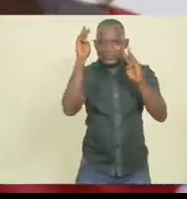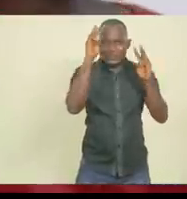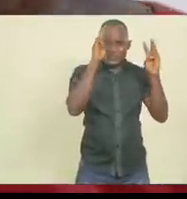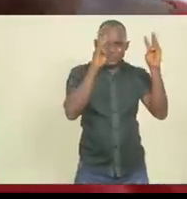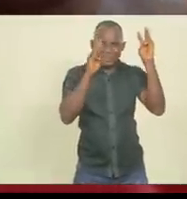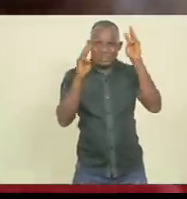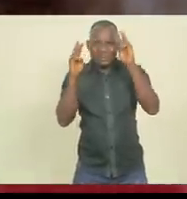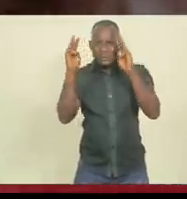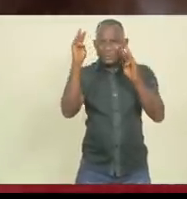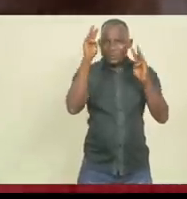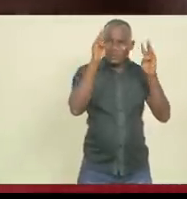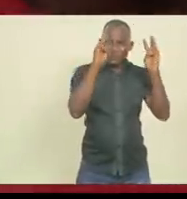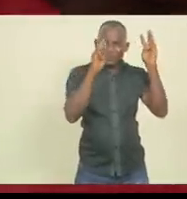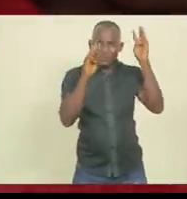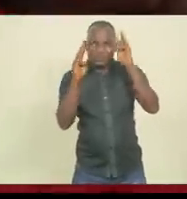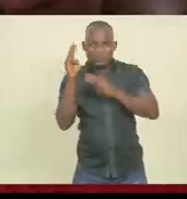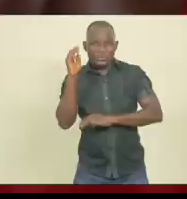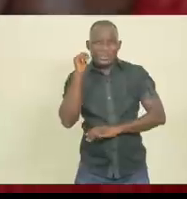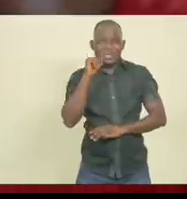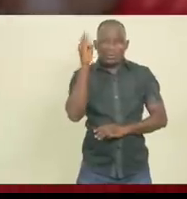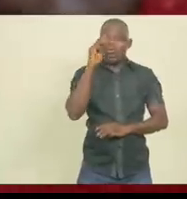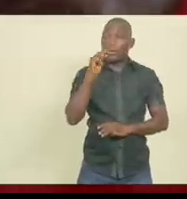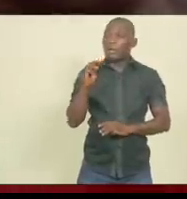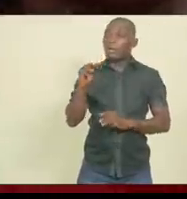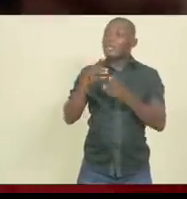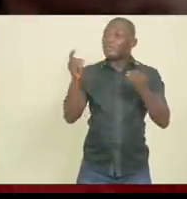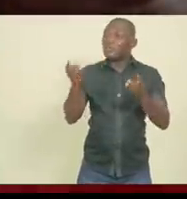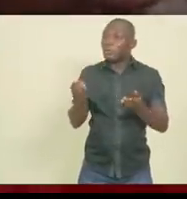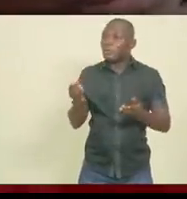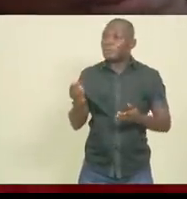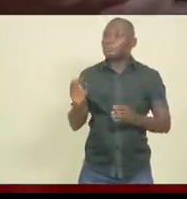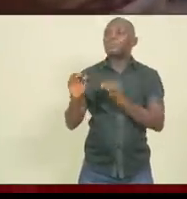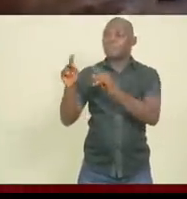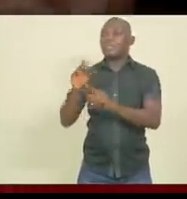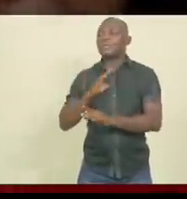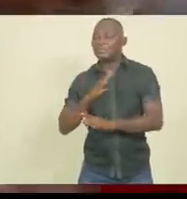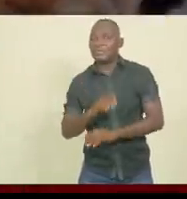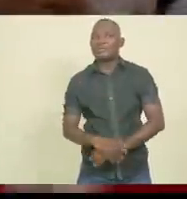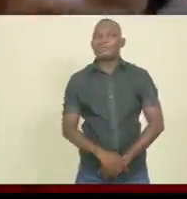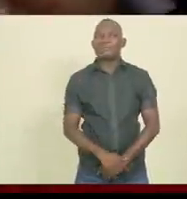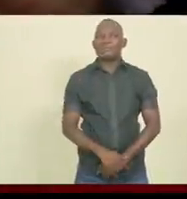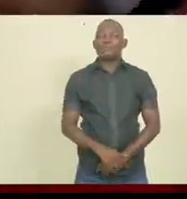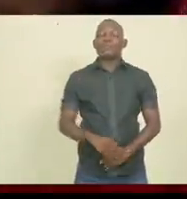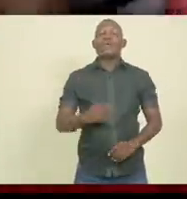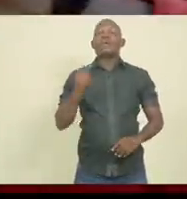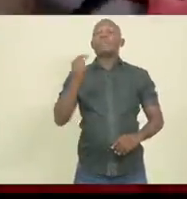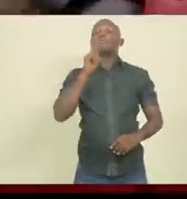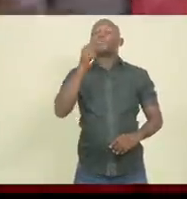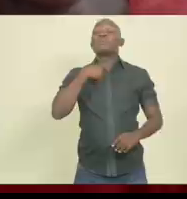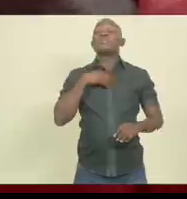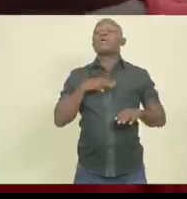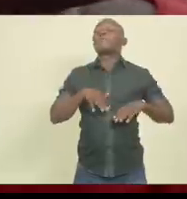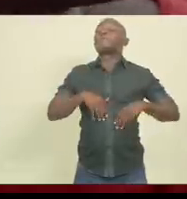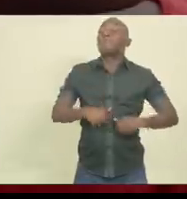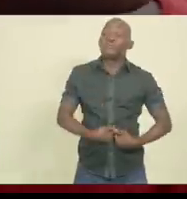Fine. fed up.